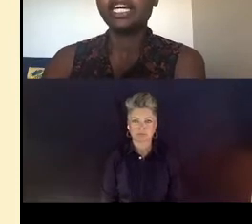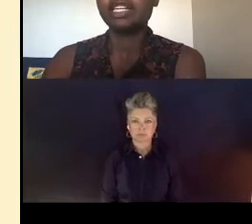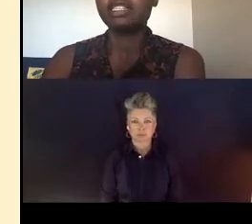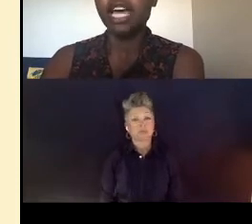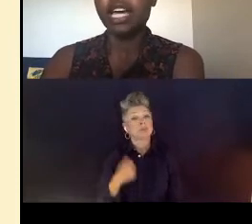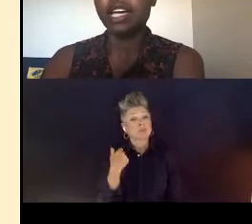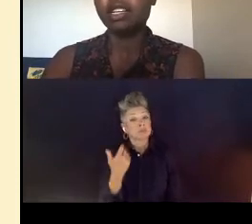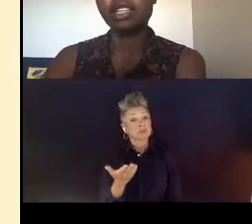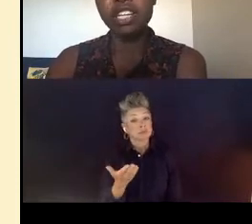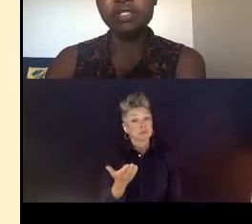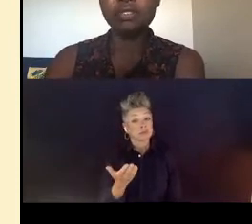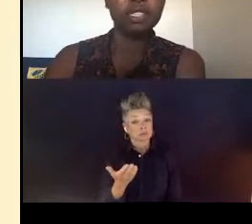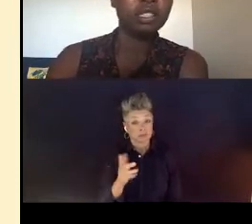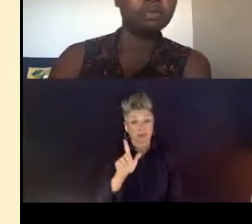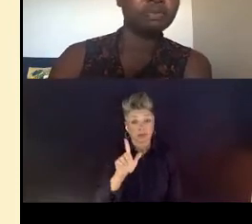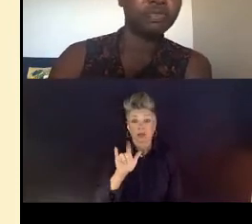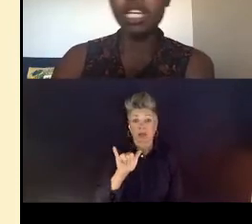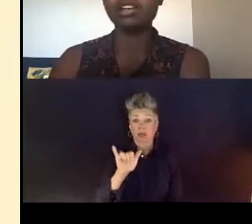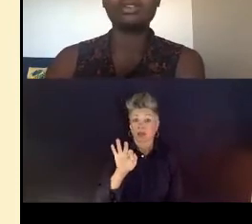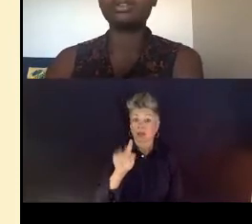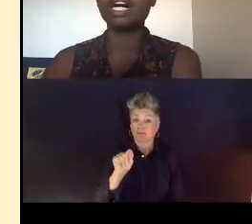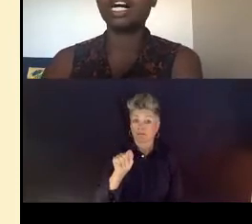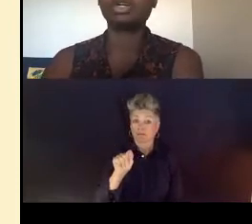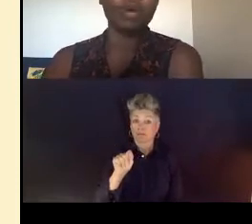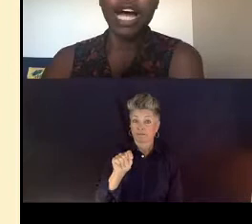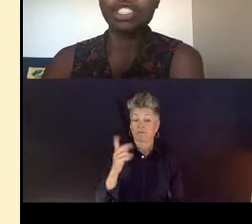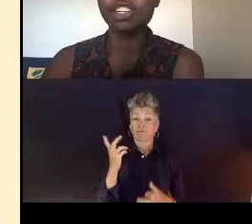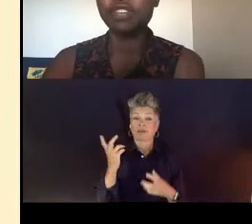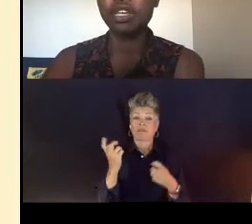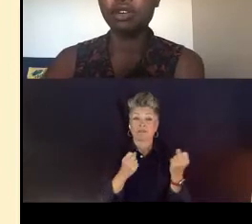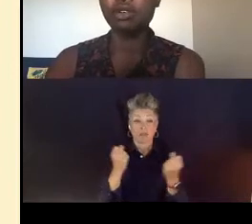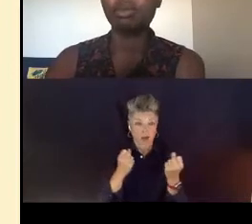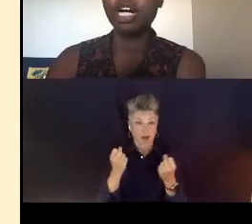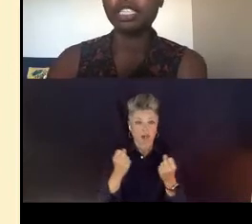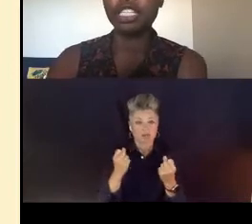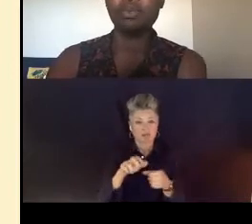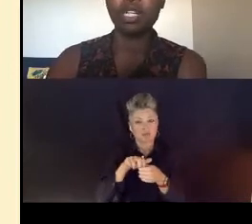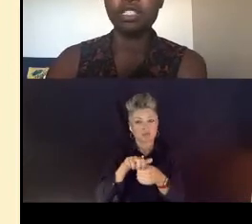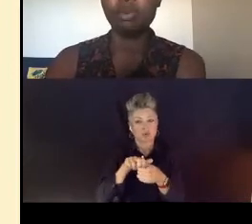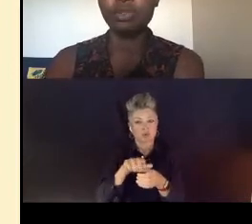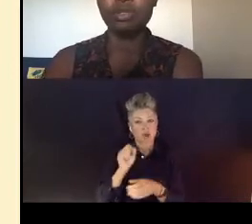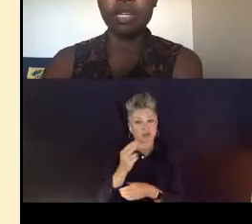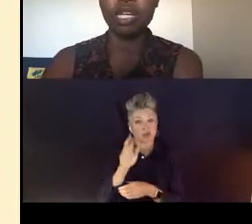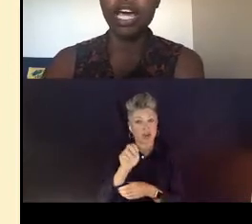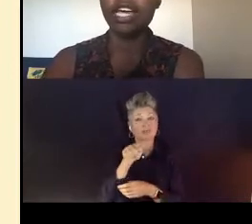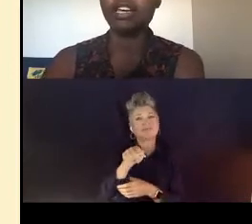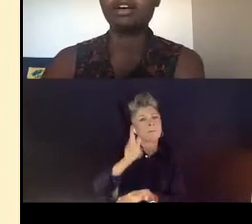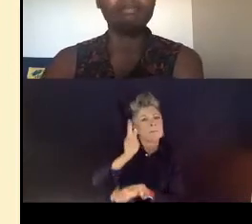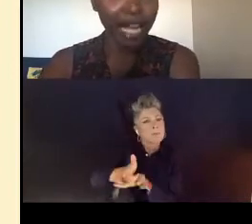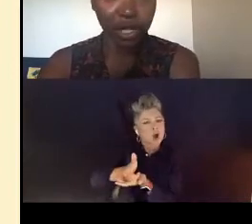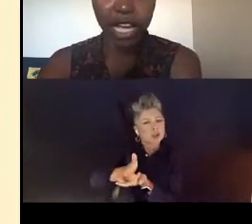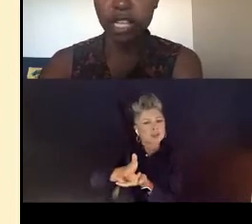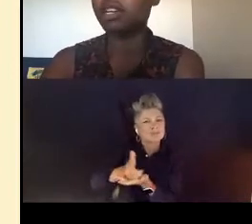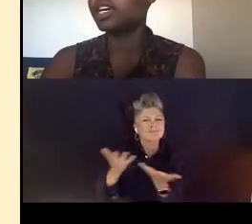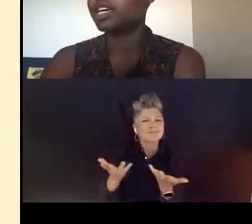Here is a Lyft vehicle, a rideshare vehicle parked in what is supposed to be a